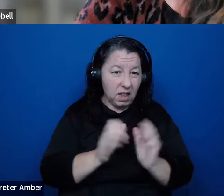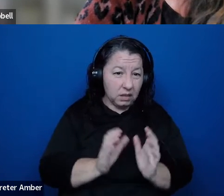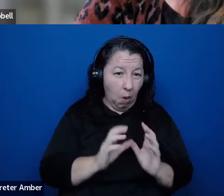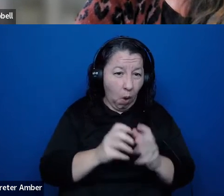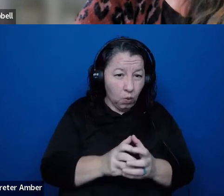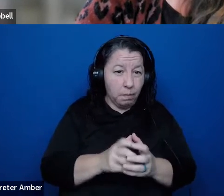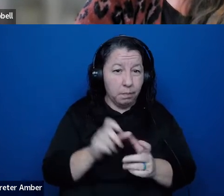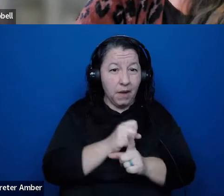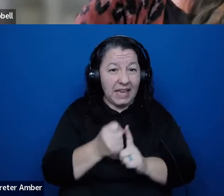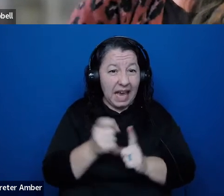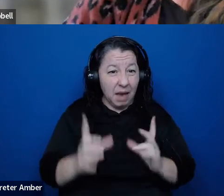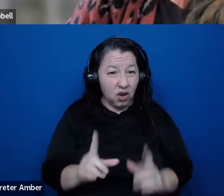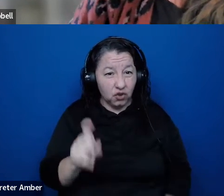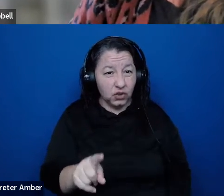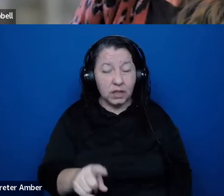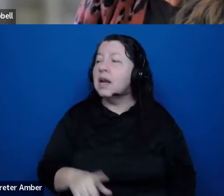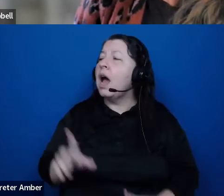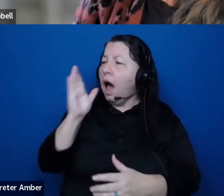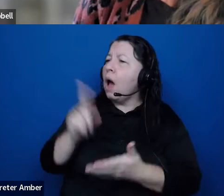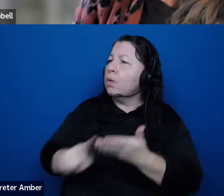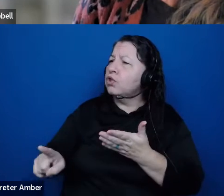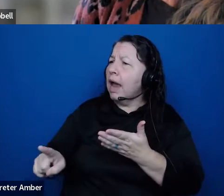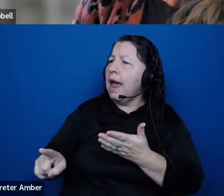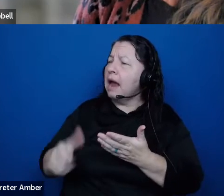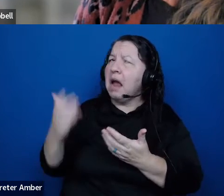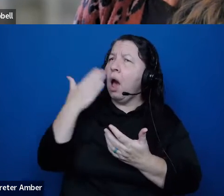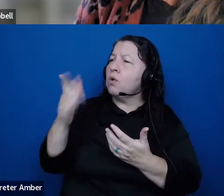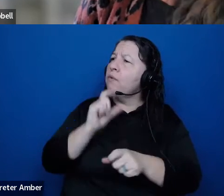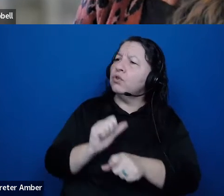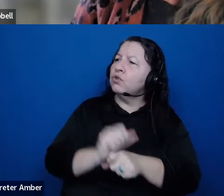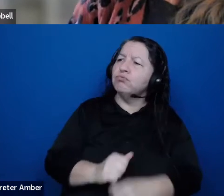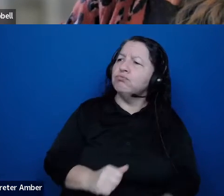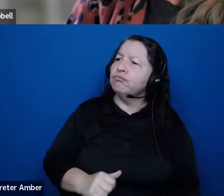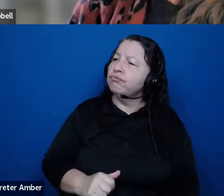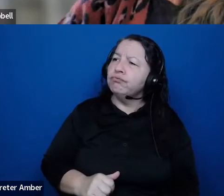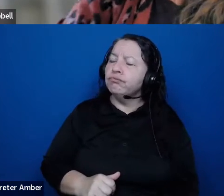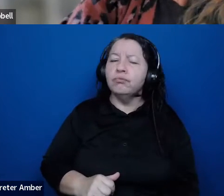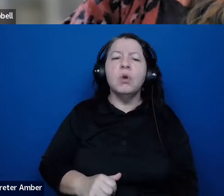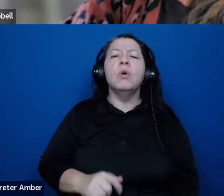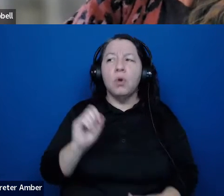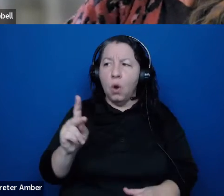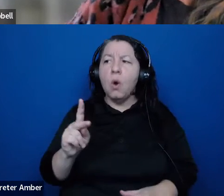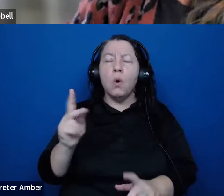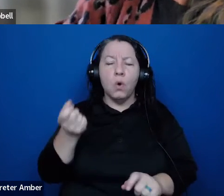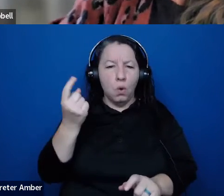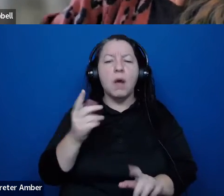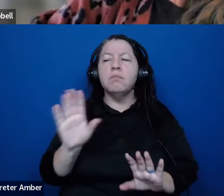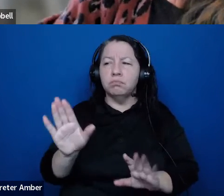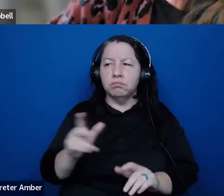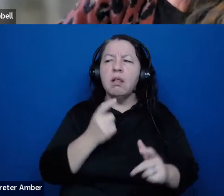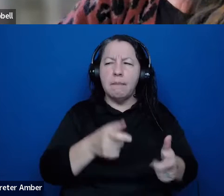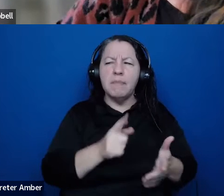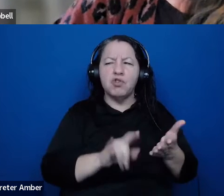I will check to see that. I don't know for certainty. So consumers, okay, let me check on that.